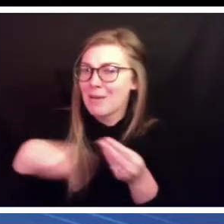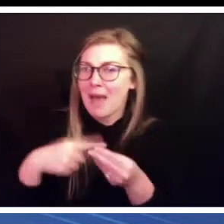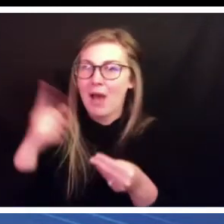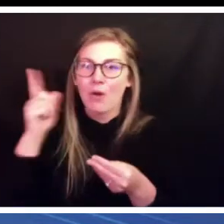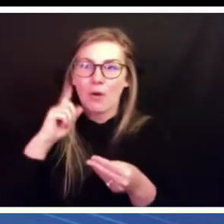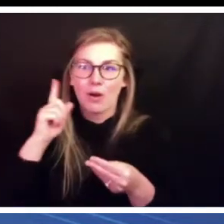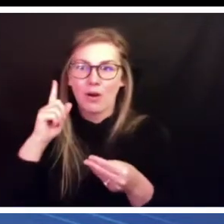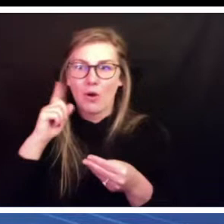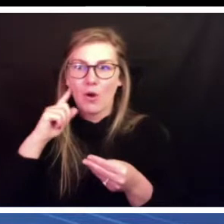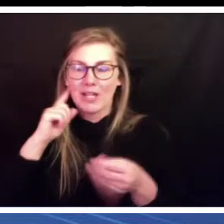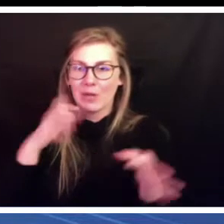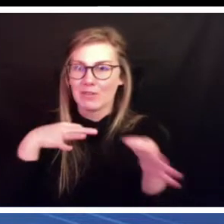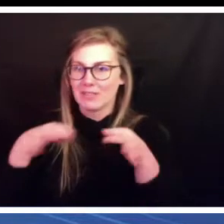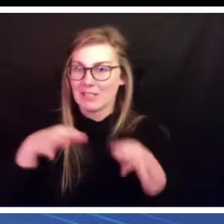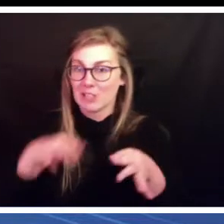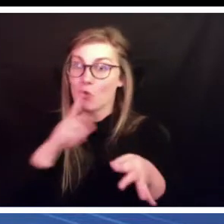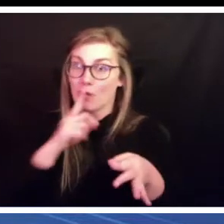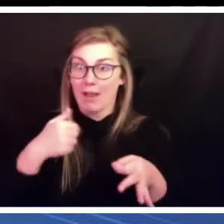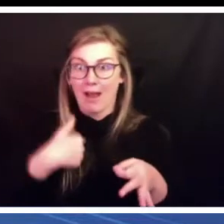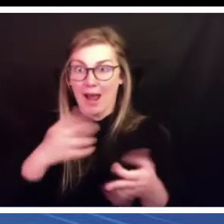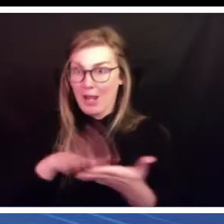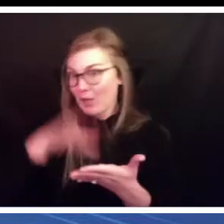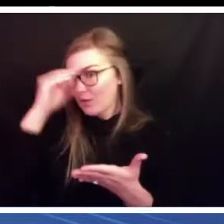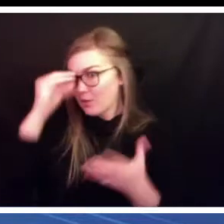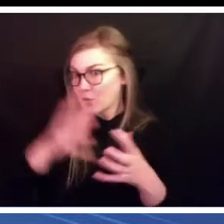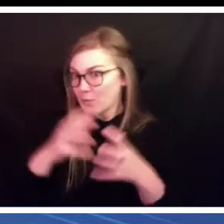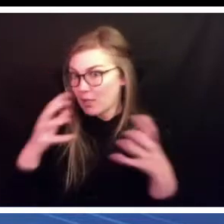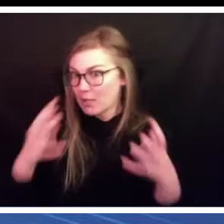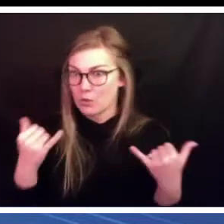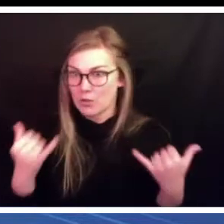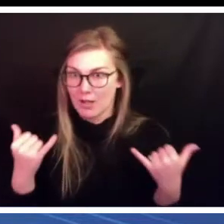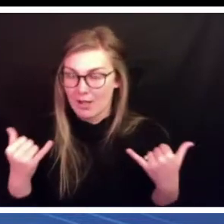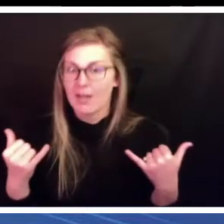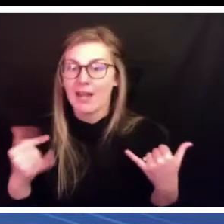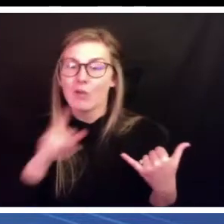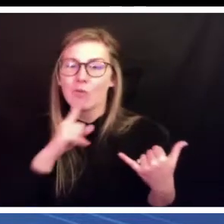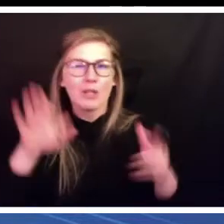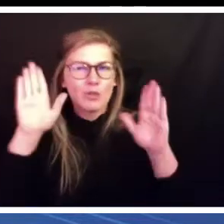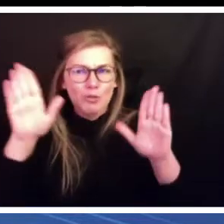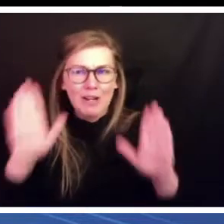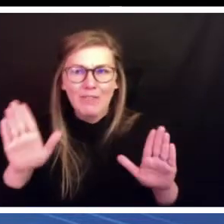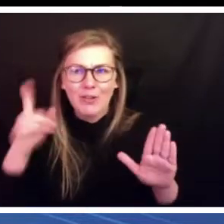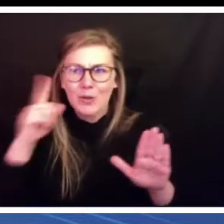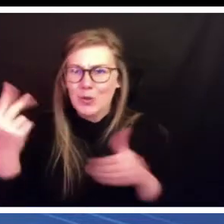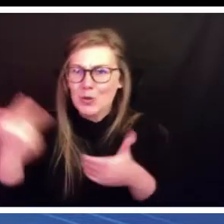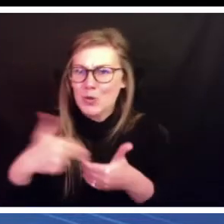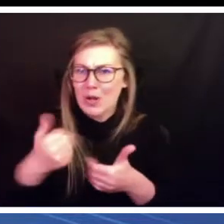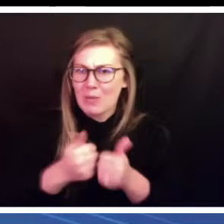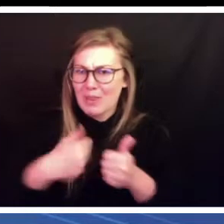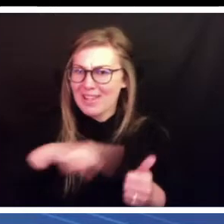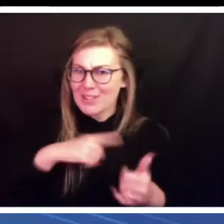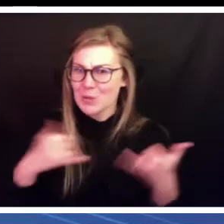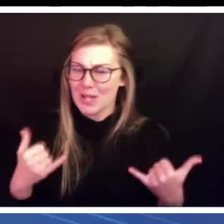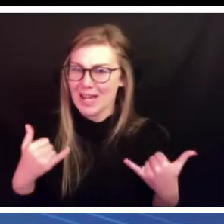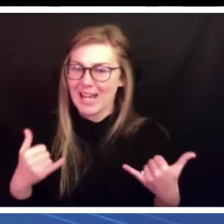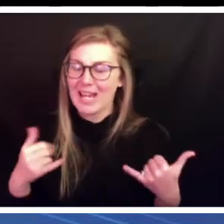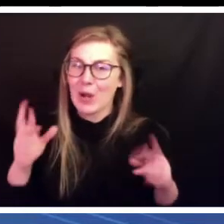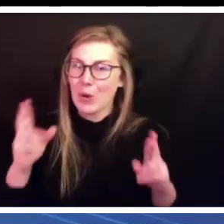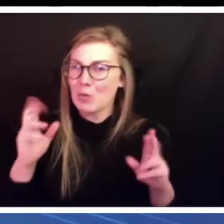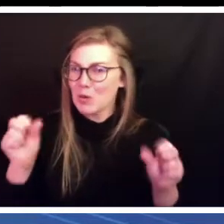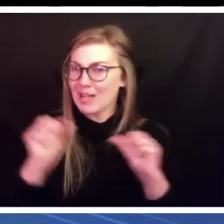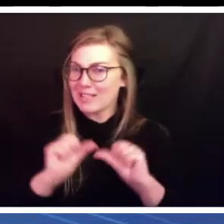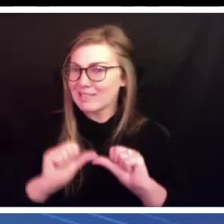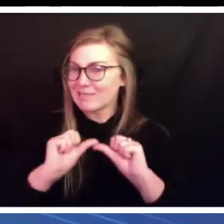I certainly learned a lot today. And it was just, yeah, it was just great to have you on. I hope to continue to stay in touch in the future.